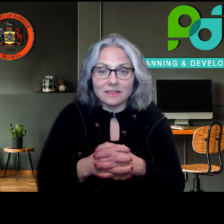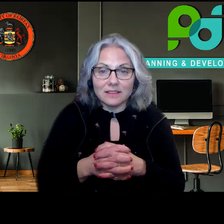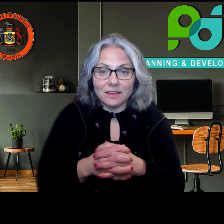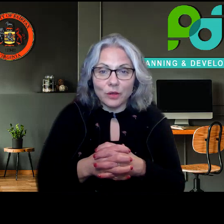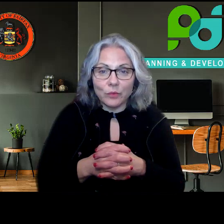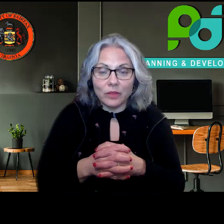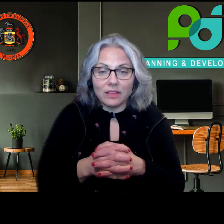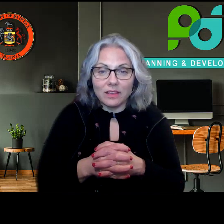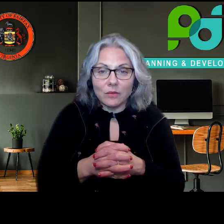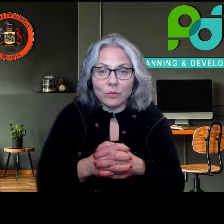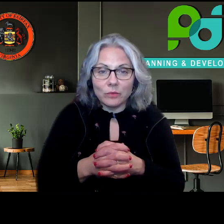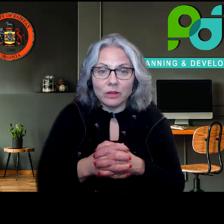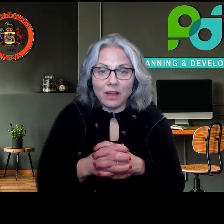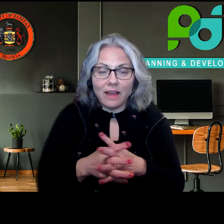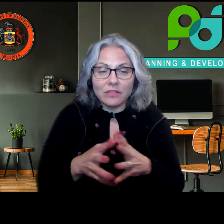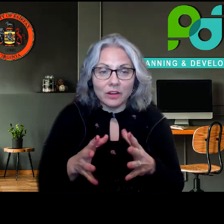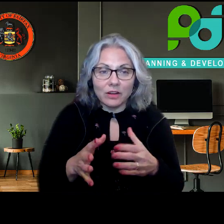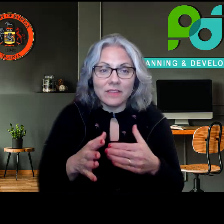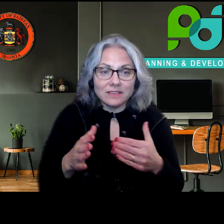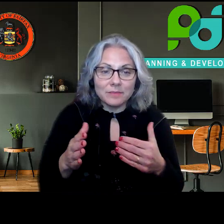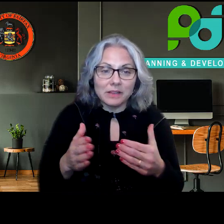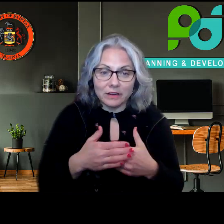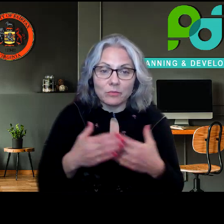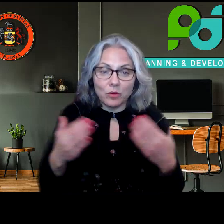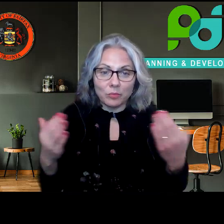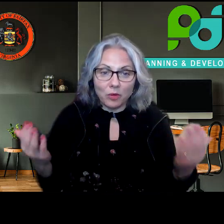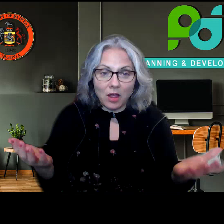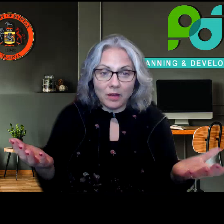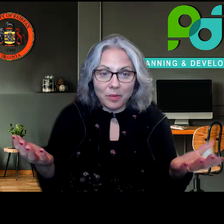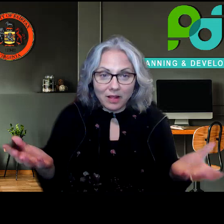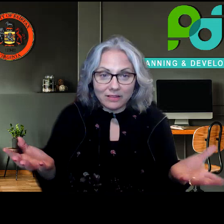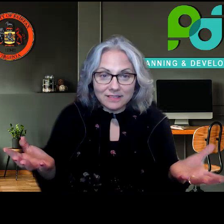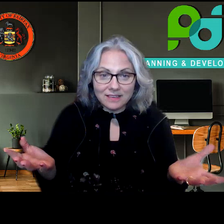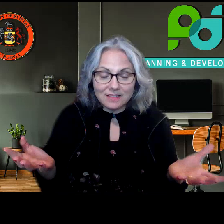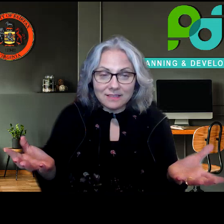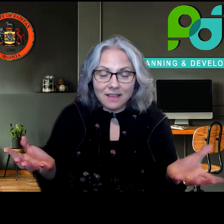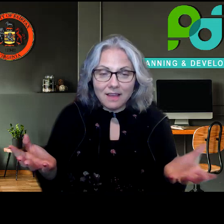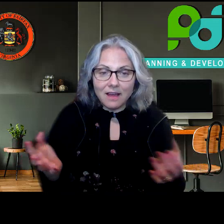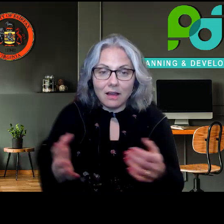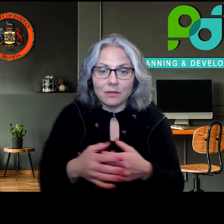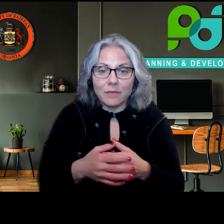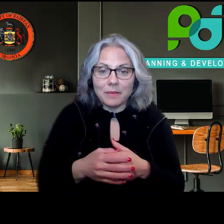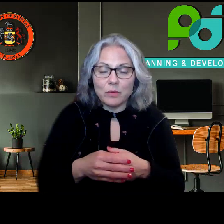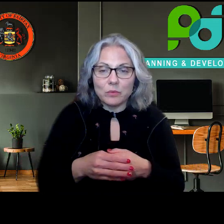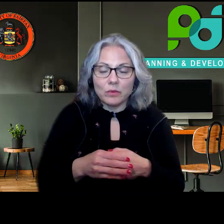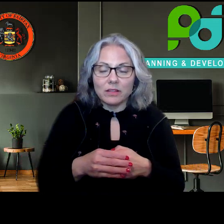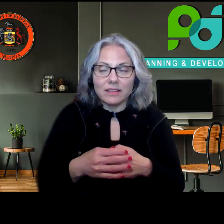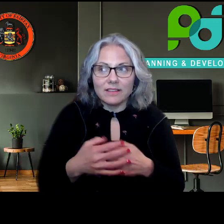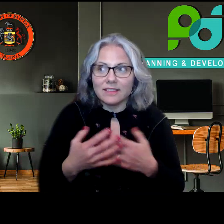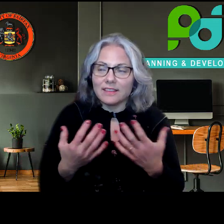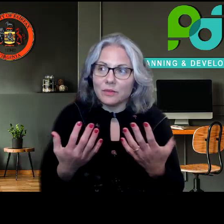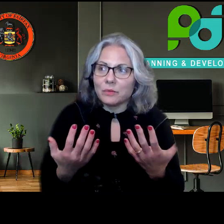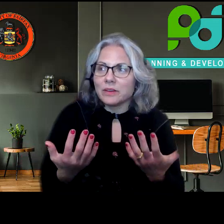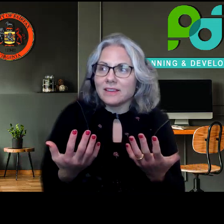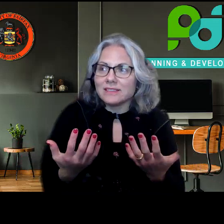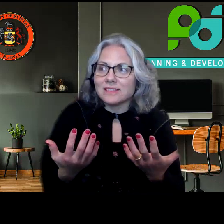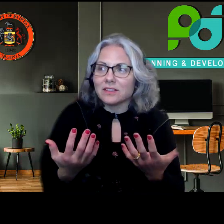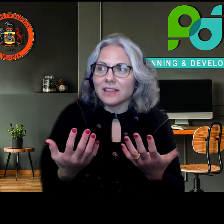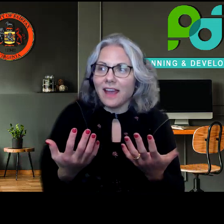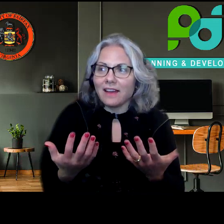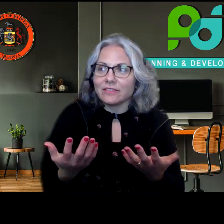And, we will have there, and they typically are more broad policies. I mean, we